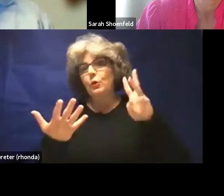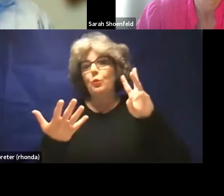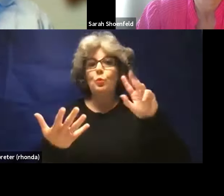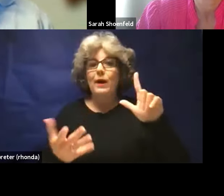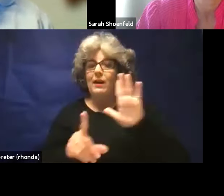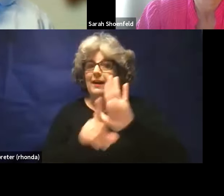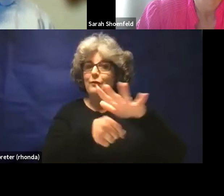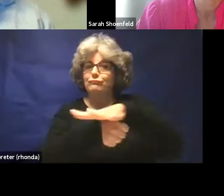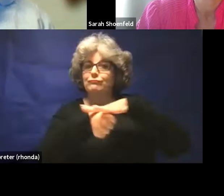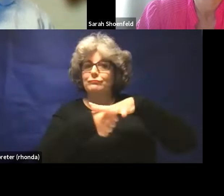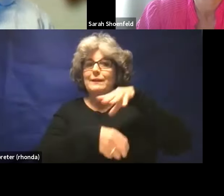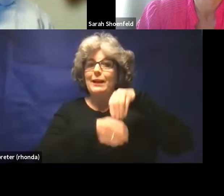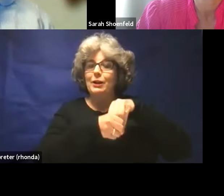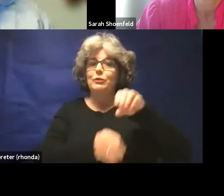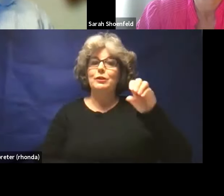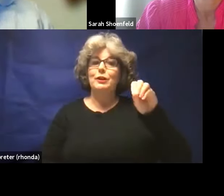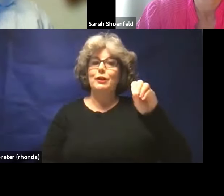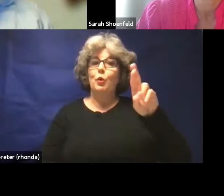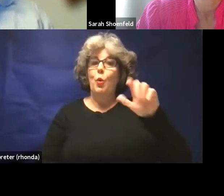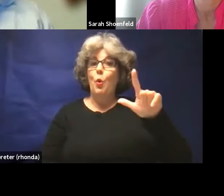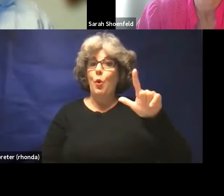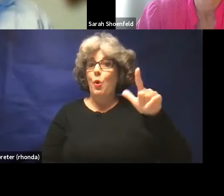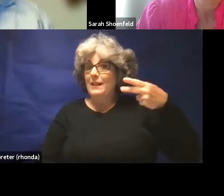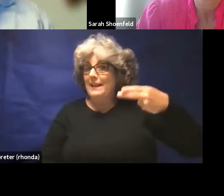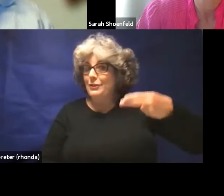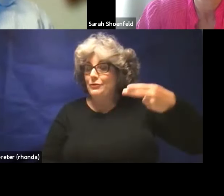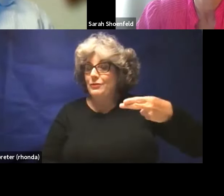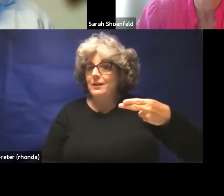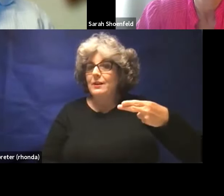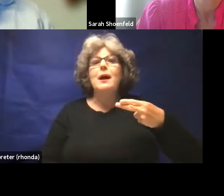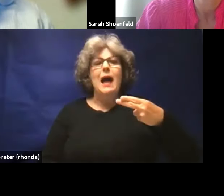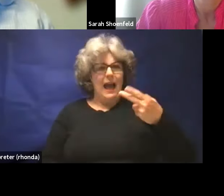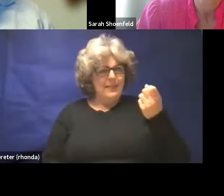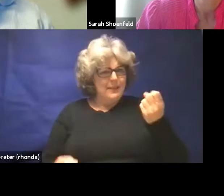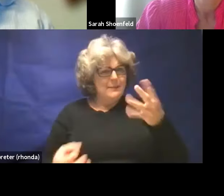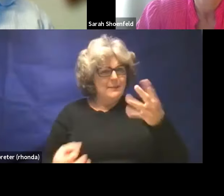project of her neighborhood, including oral histories. So I think quite a few neighborhoods are doing